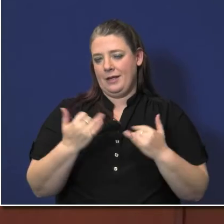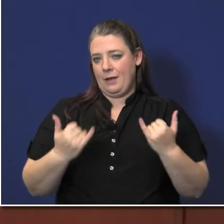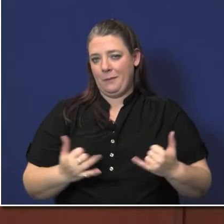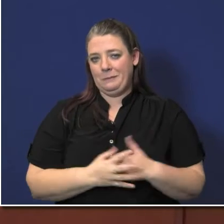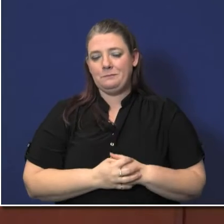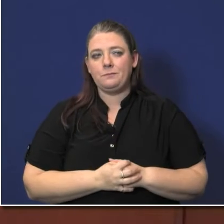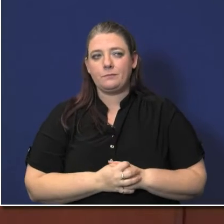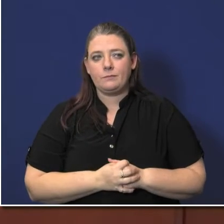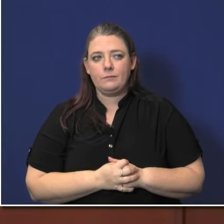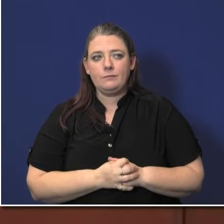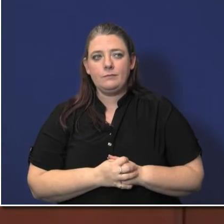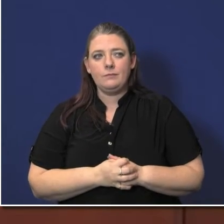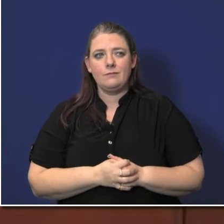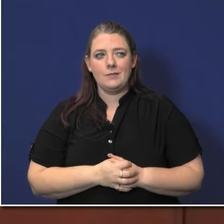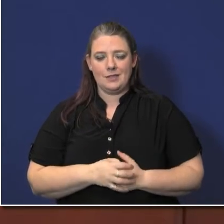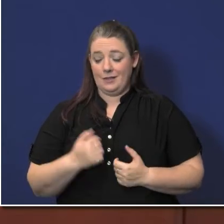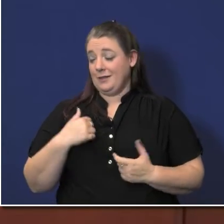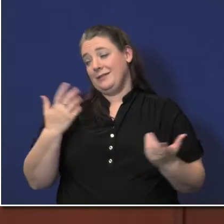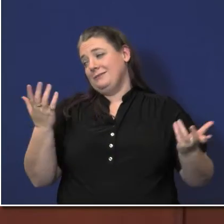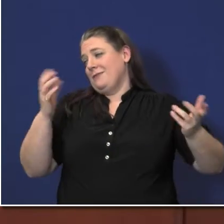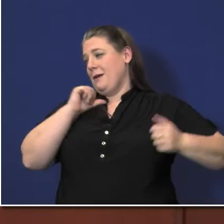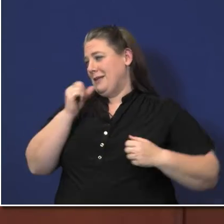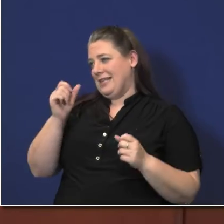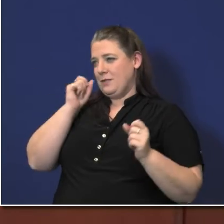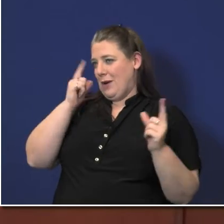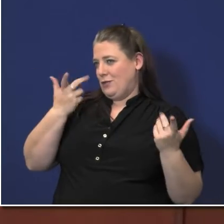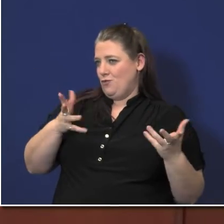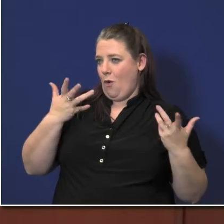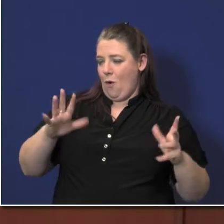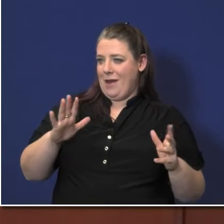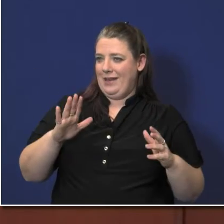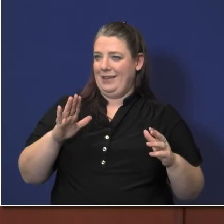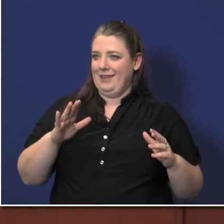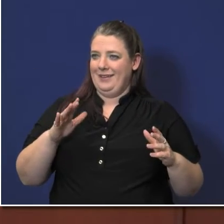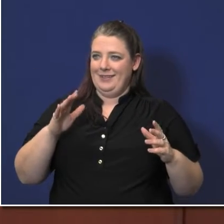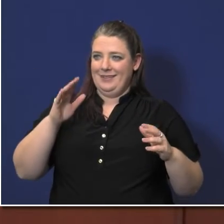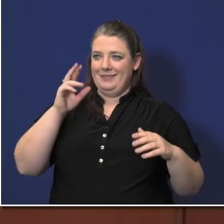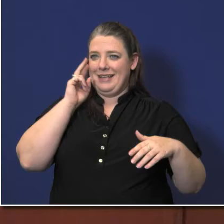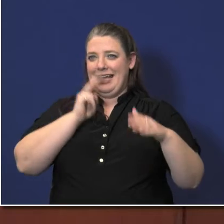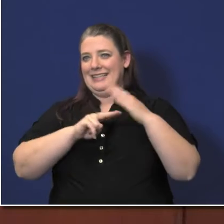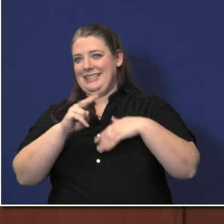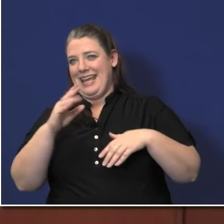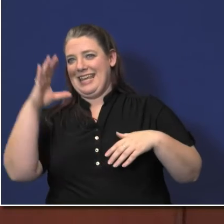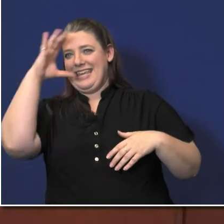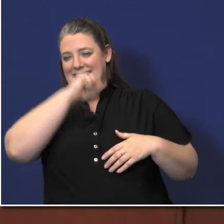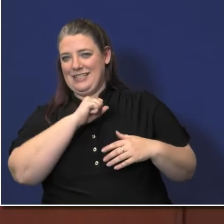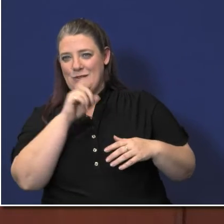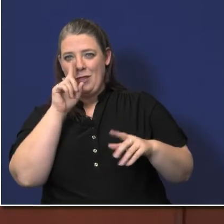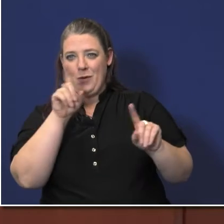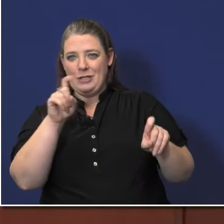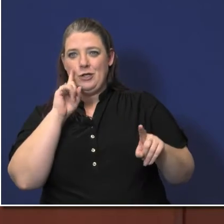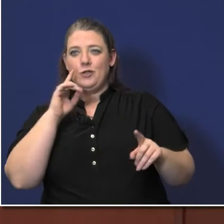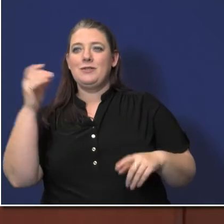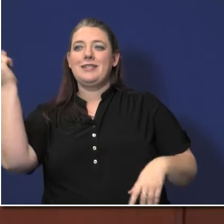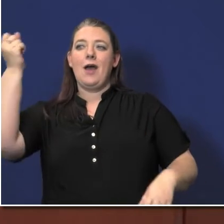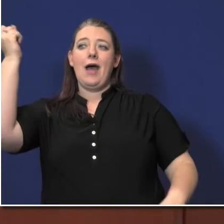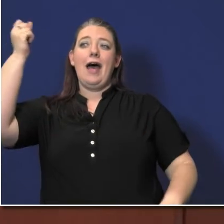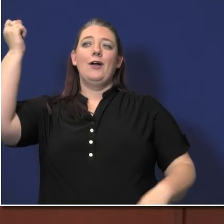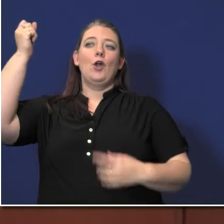am I not surprised that you already anticipated the question and you just kind of left it hanging